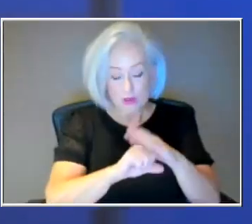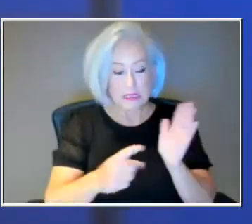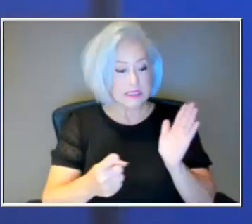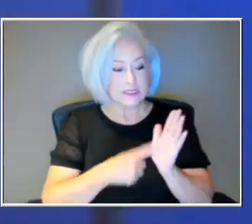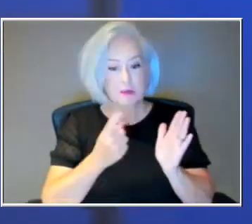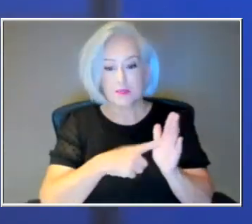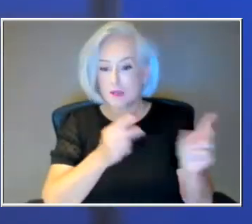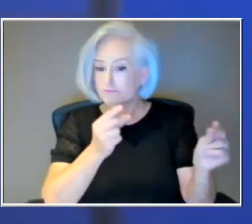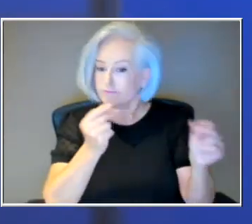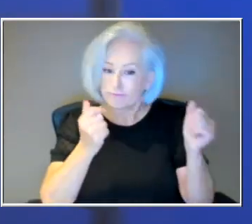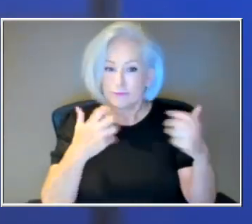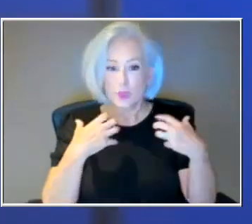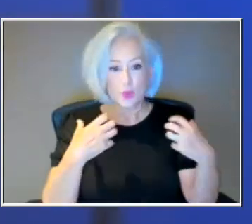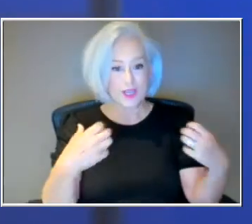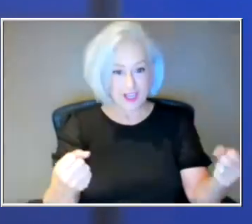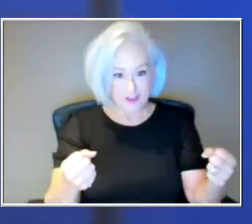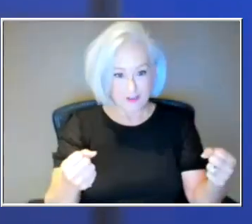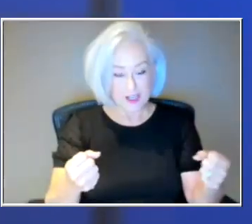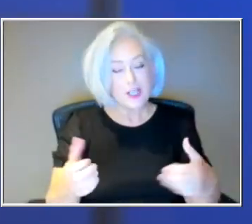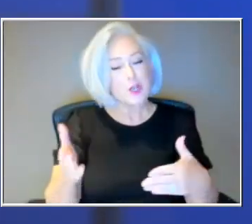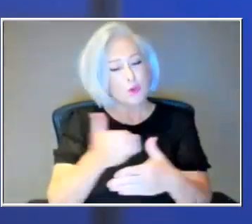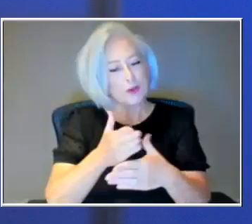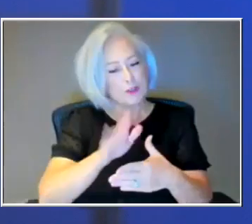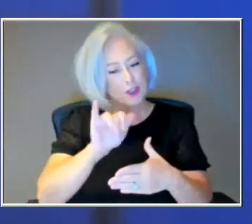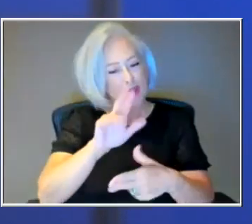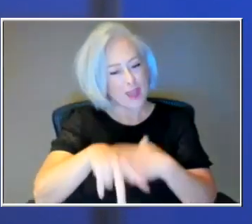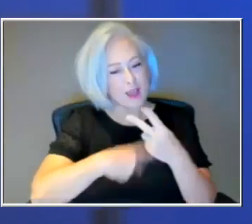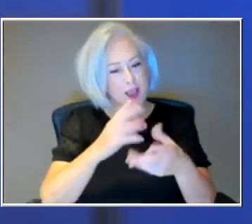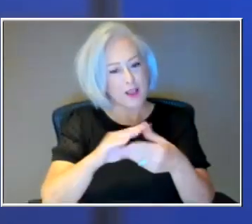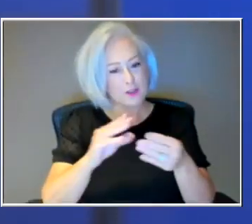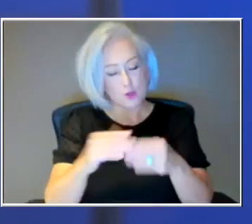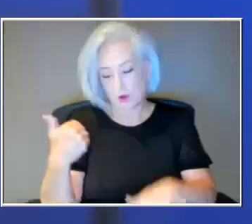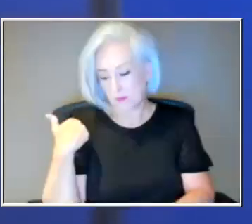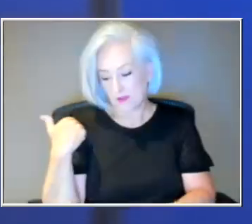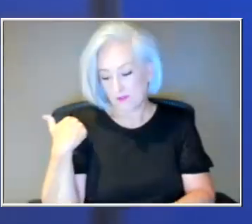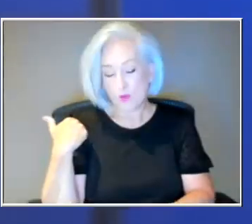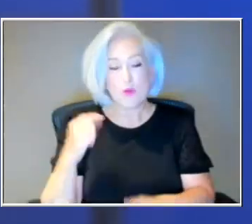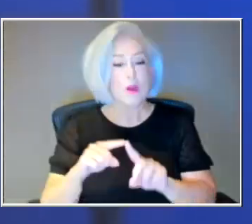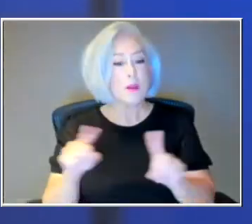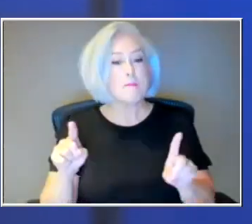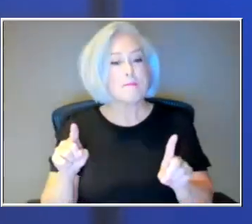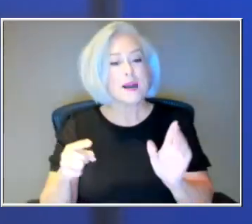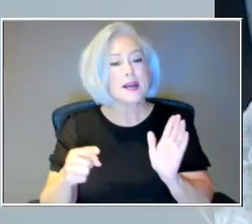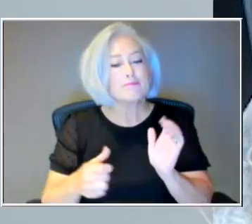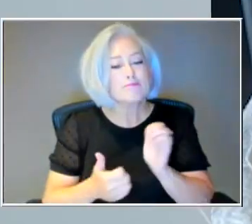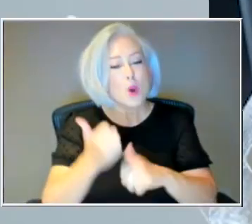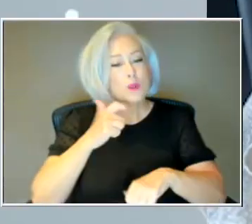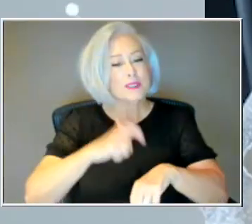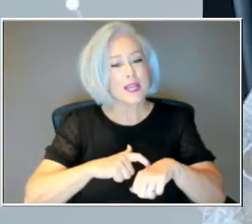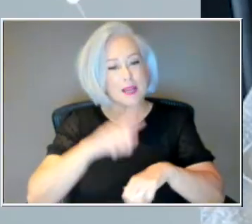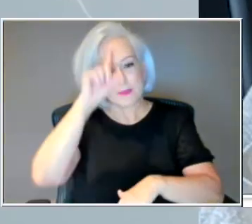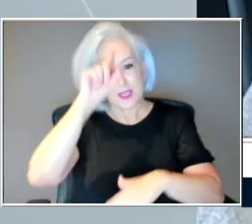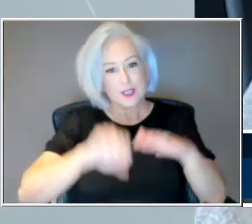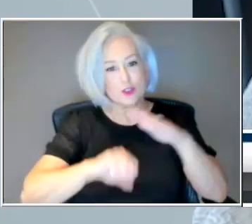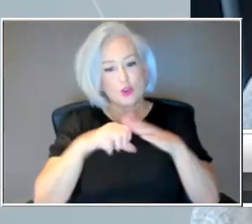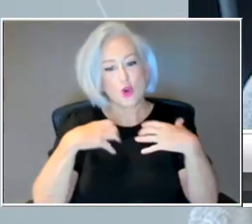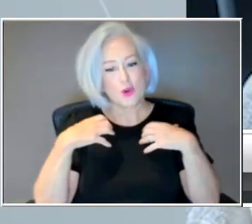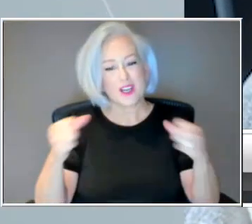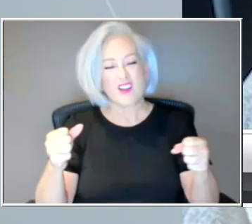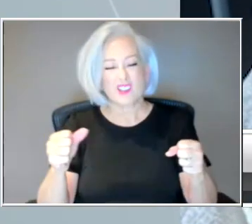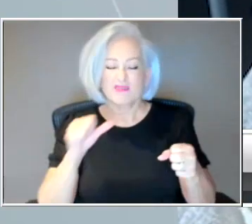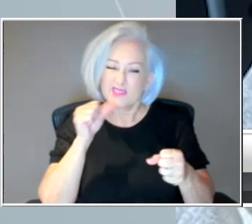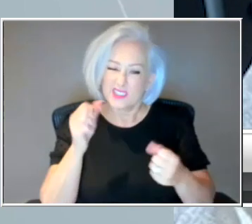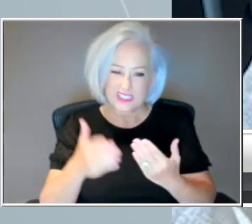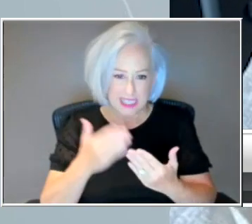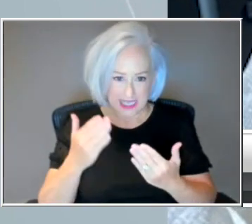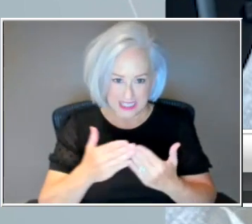and we've shared some of those stories with you before. But stroke recovery typically isn't that easy. Today, we are meeting a stroke survivor